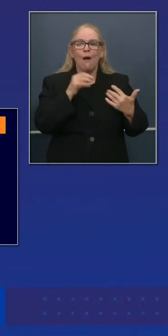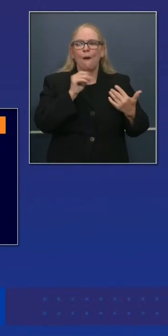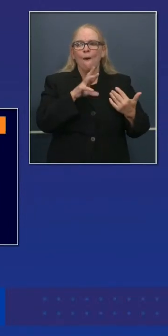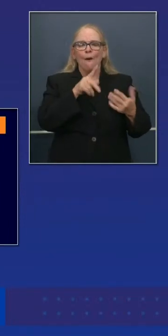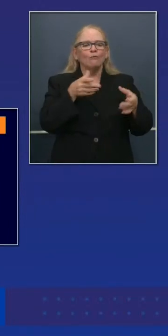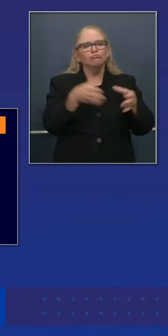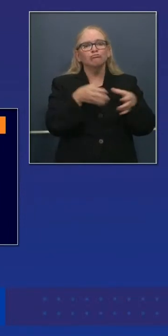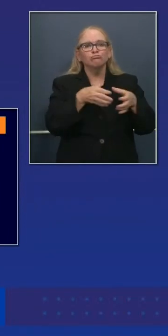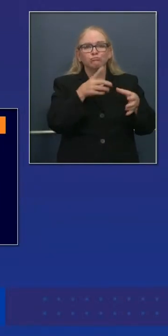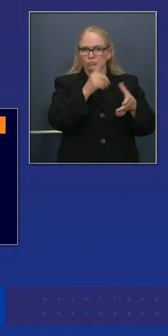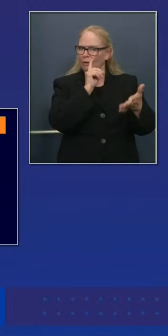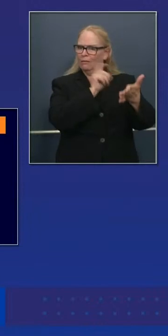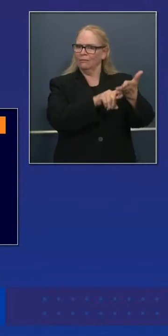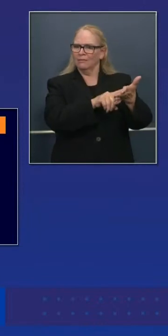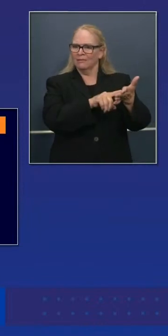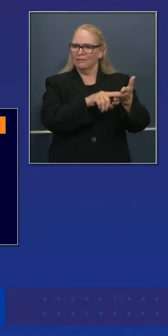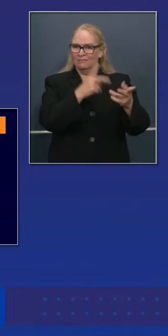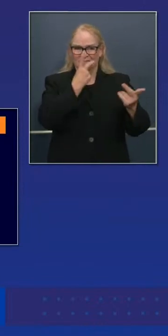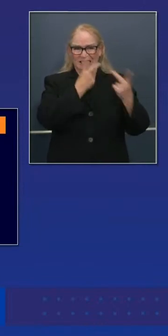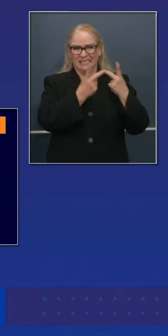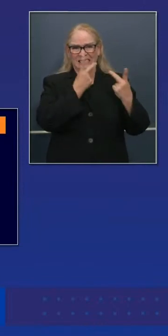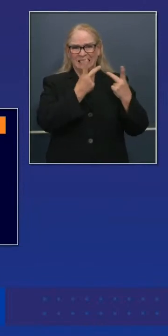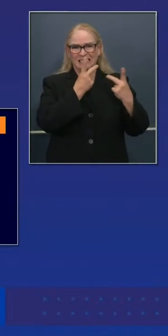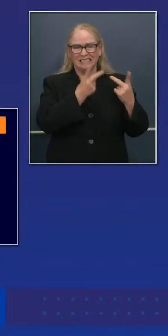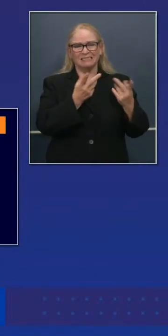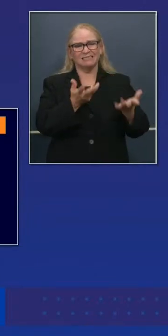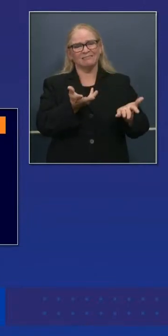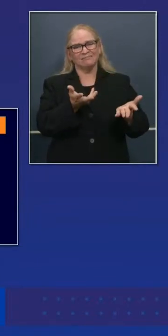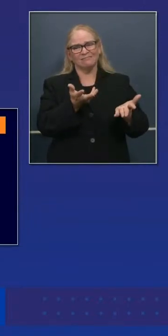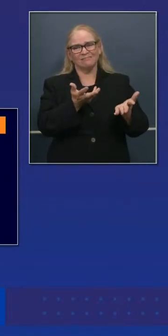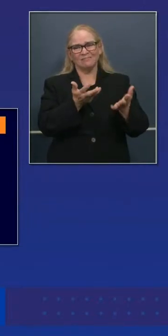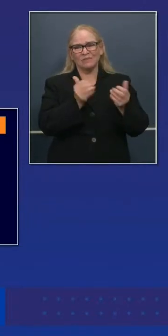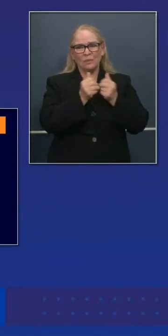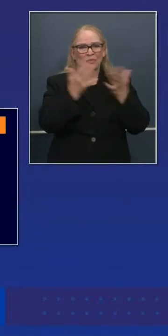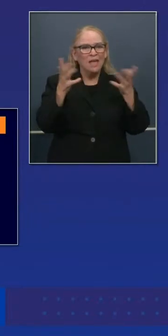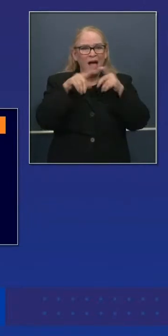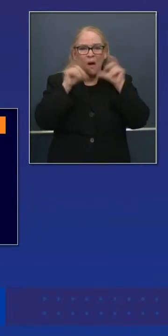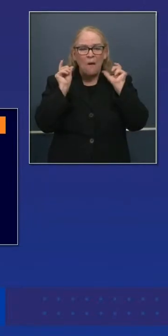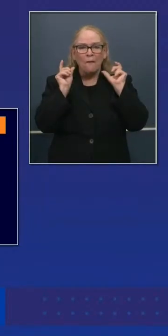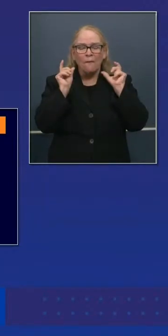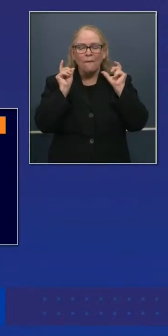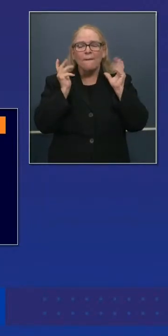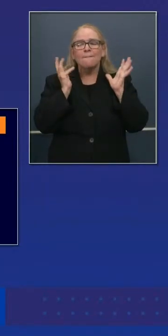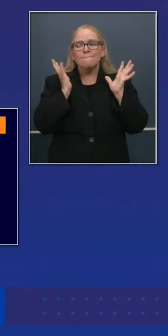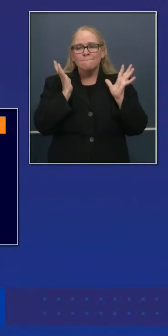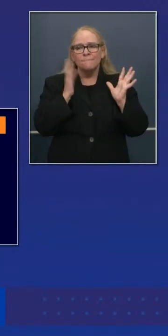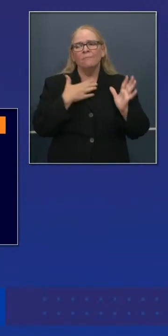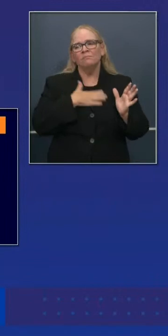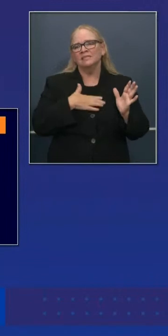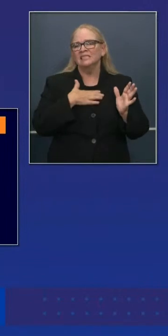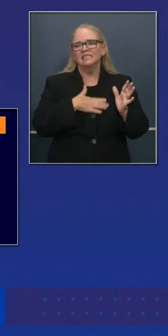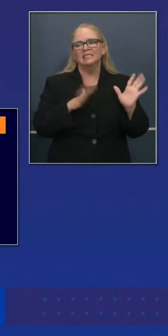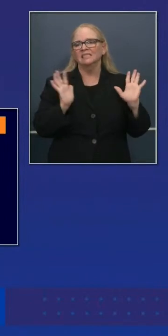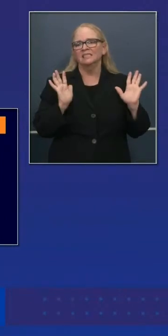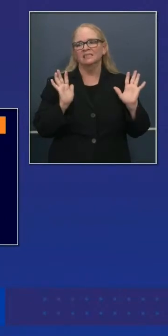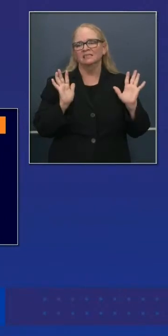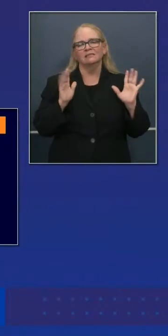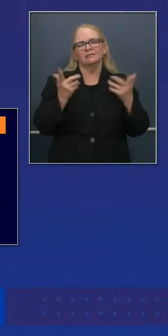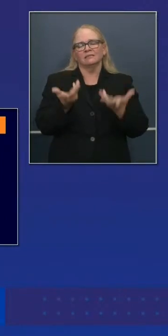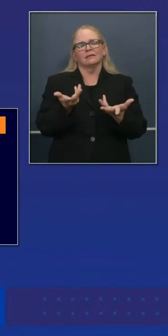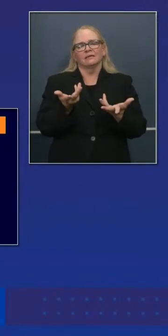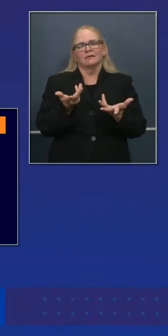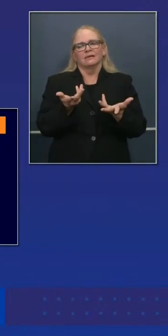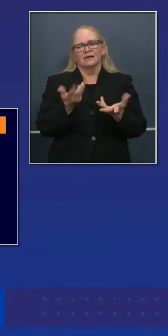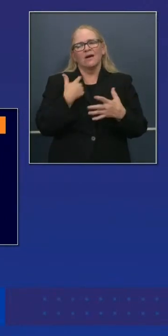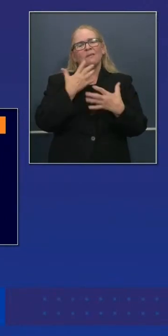cohort, that are mixing without a mask. I cannot impress upon you more to protect